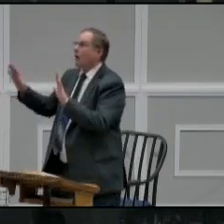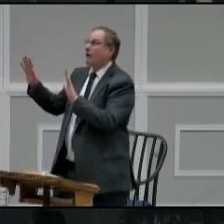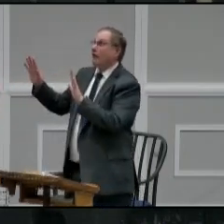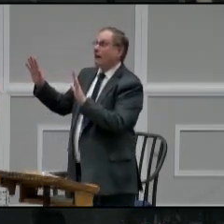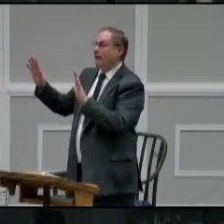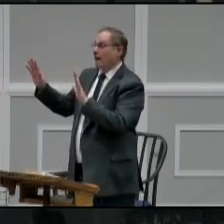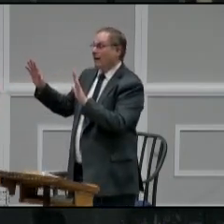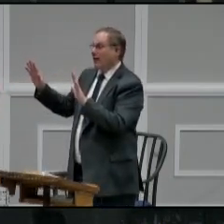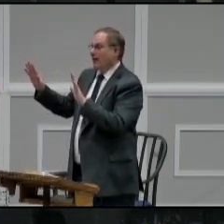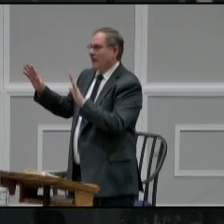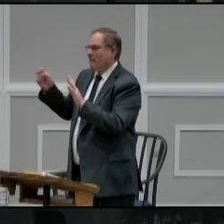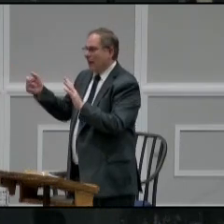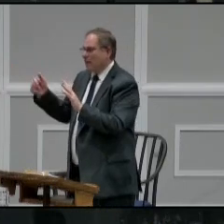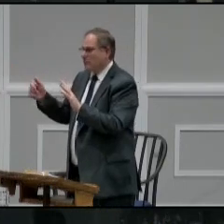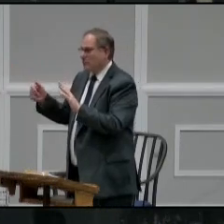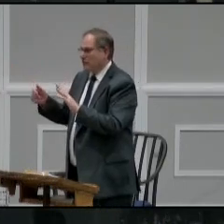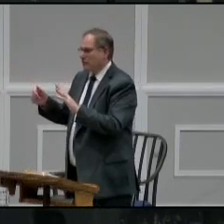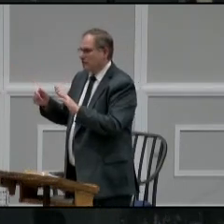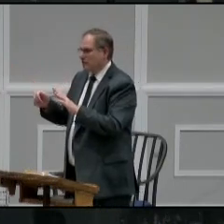Well,